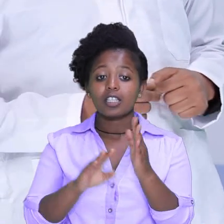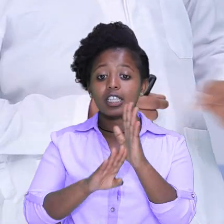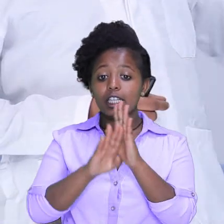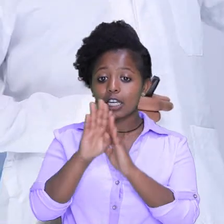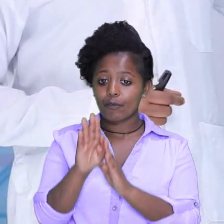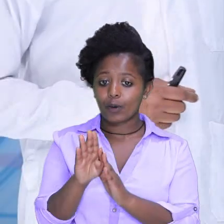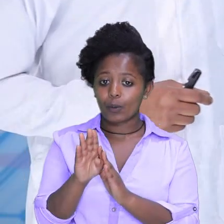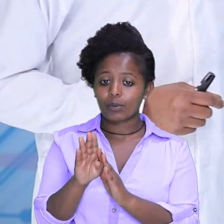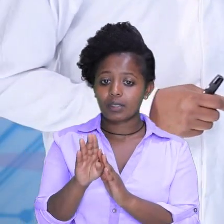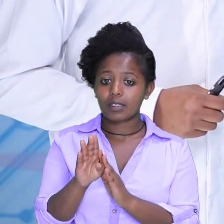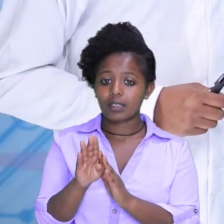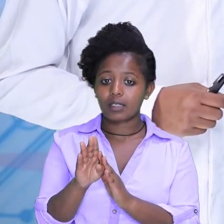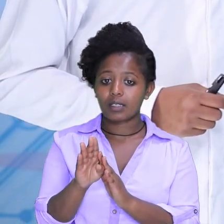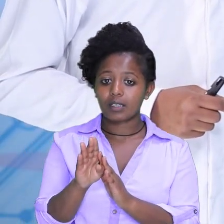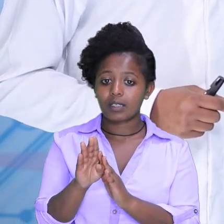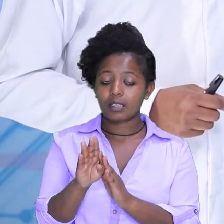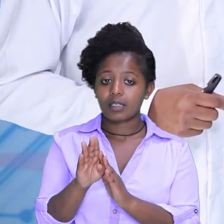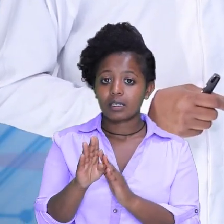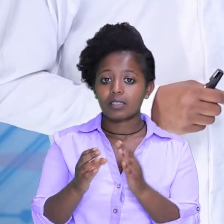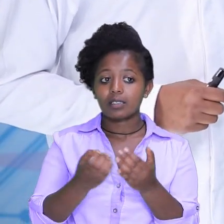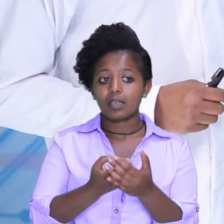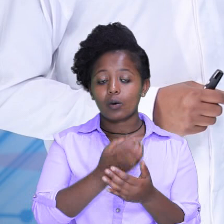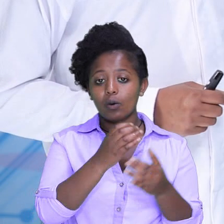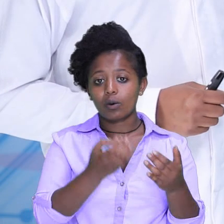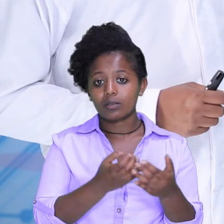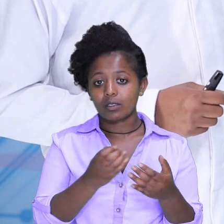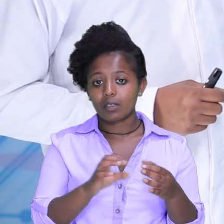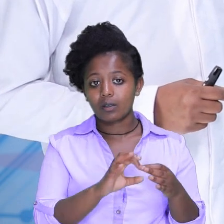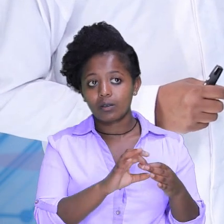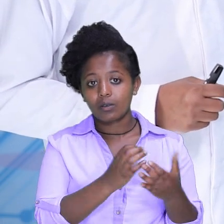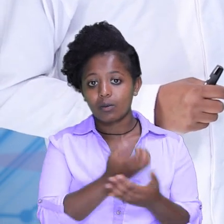developed. The communist state are developed